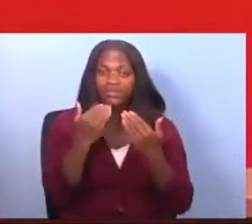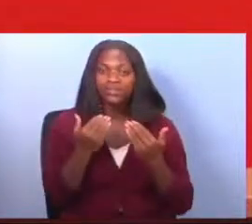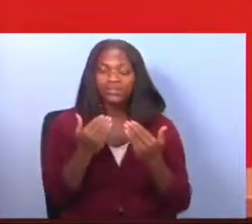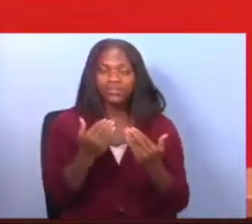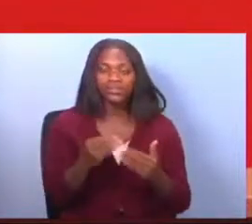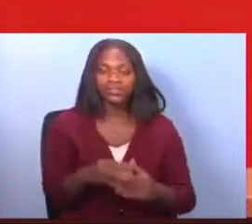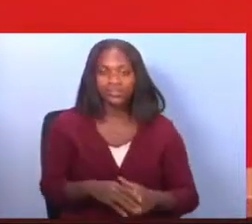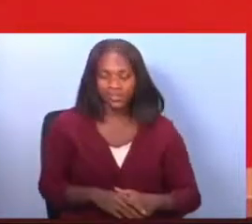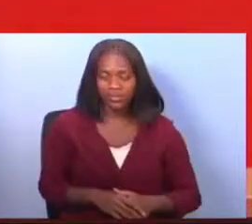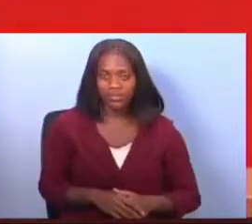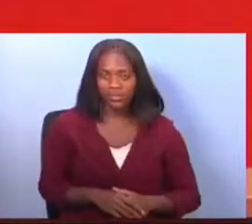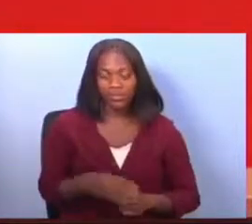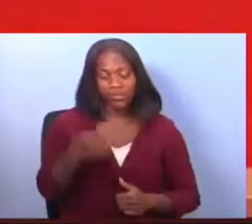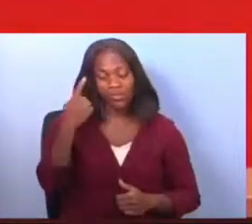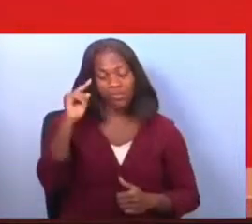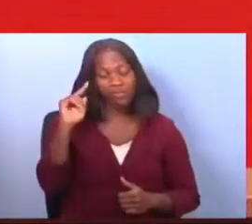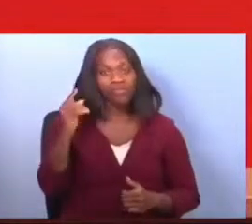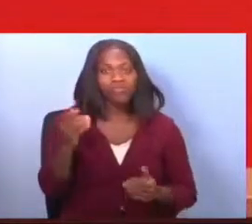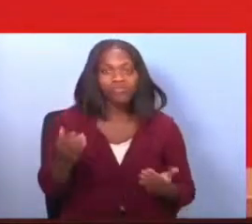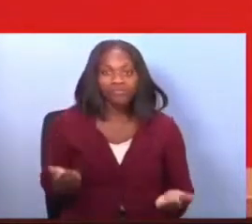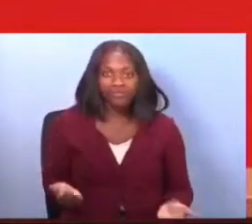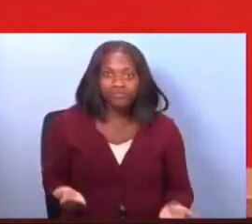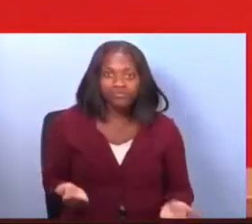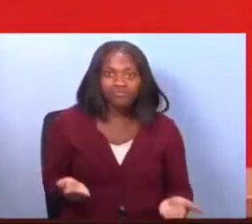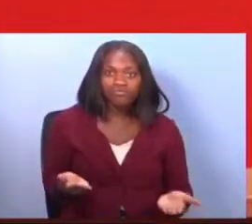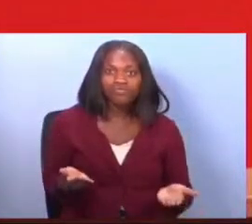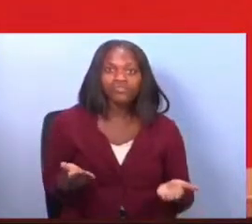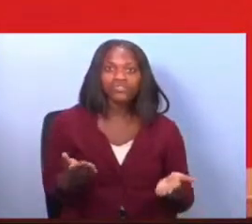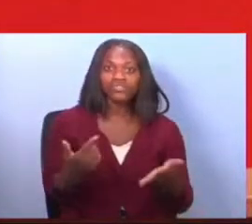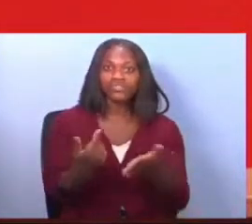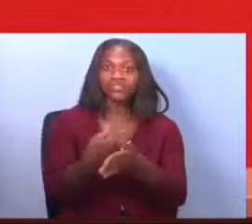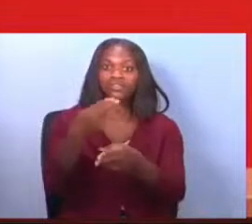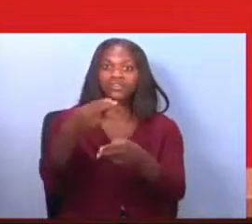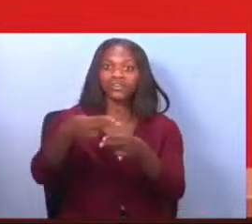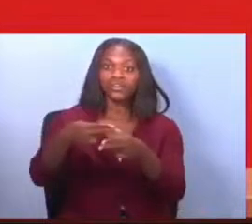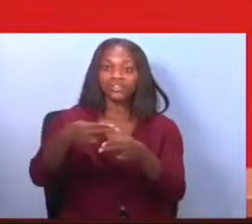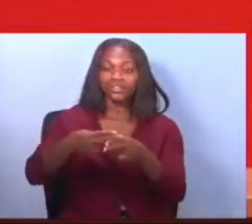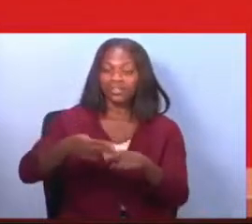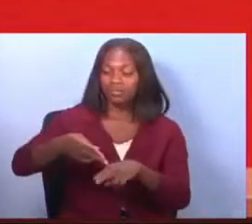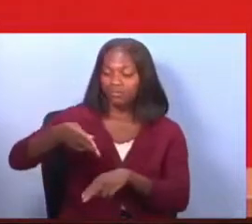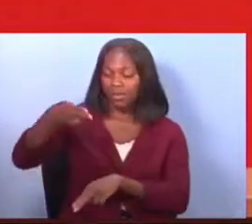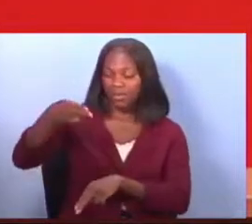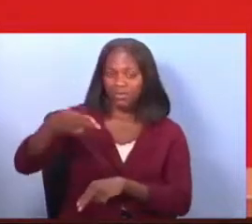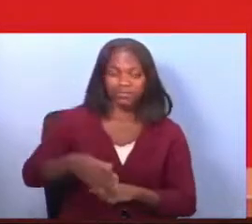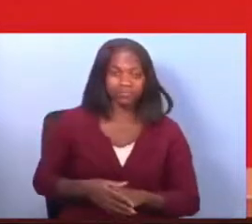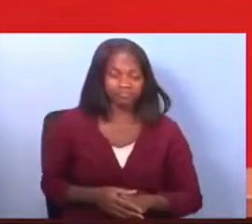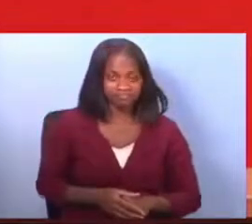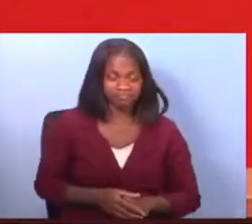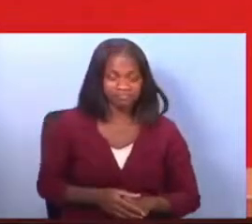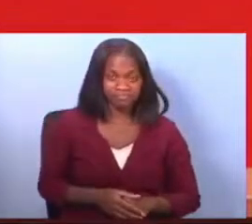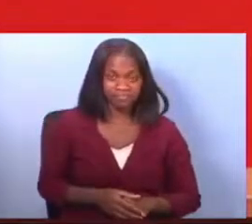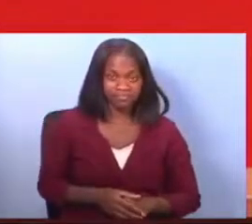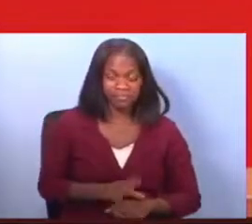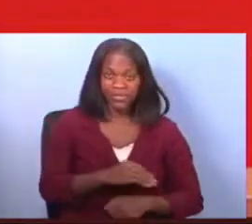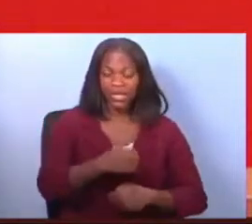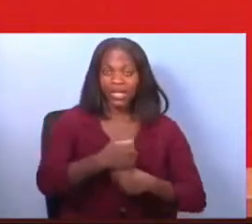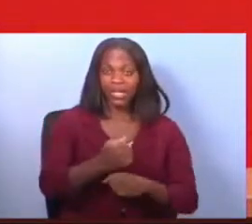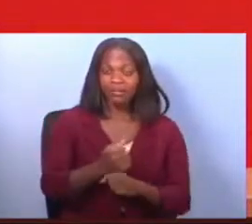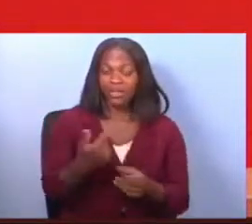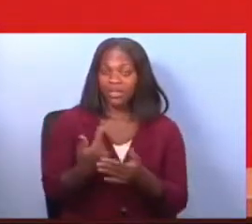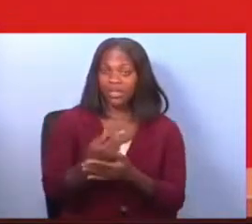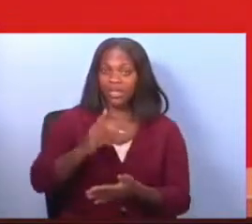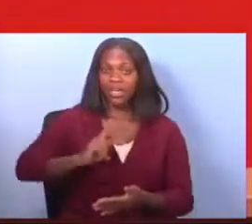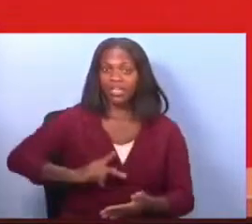much for lifting the image of Ghana very high and making Parliament of